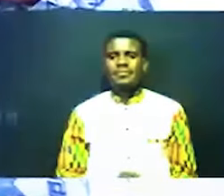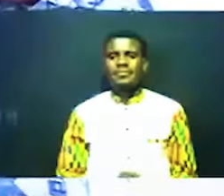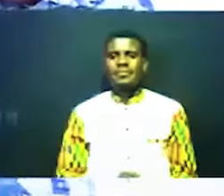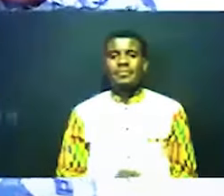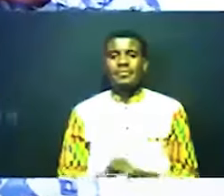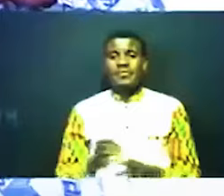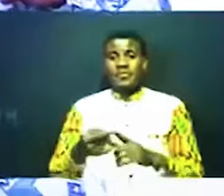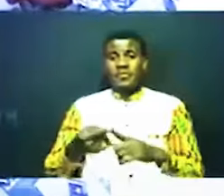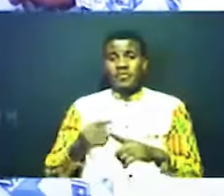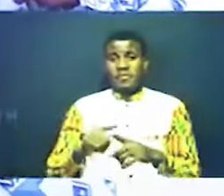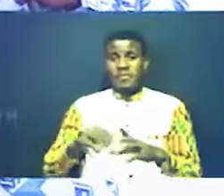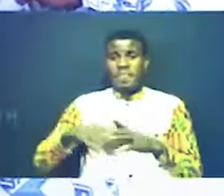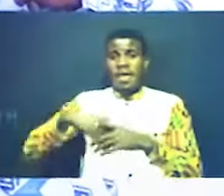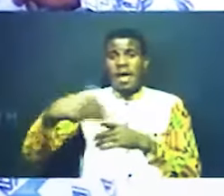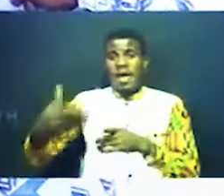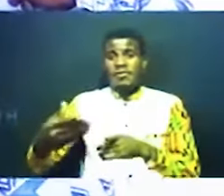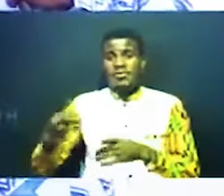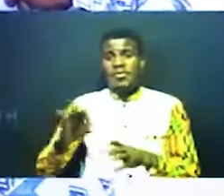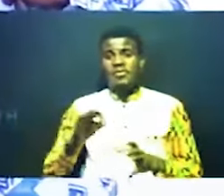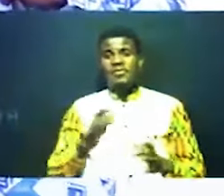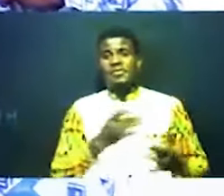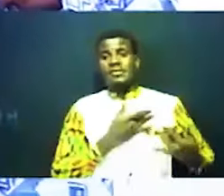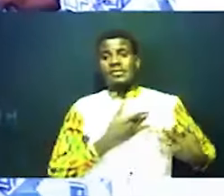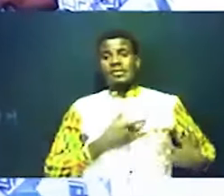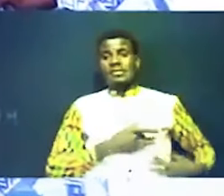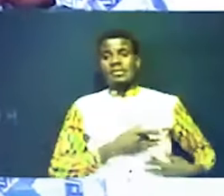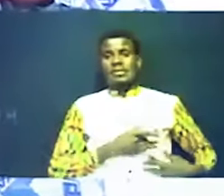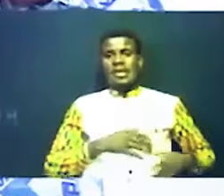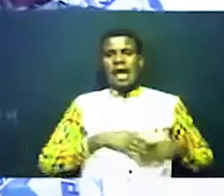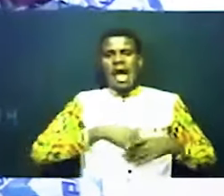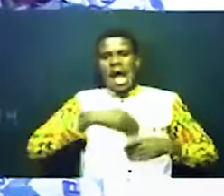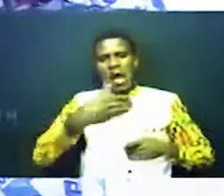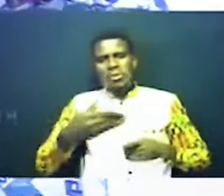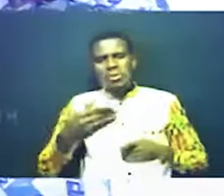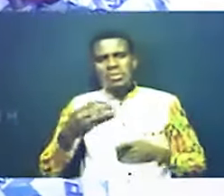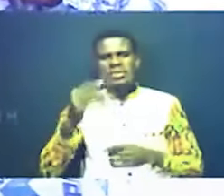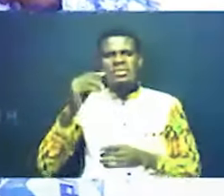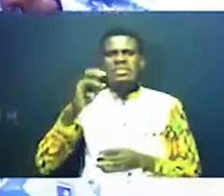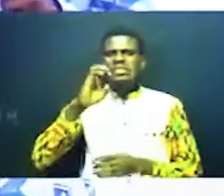For out of the heart come evil thoughts.